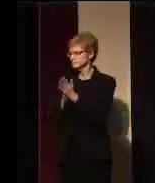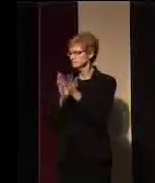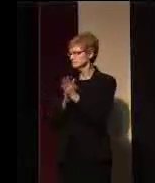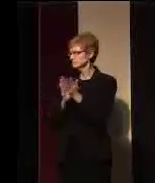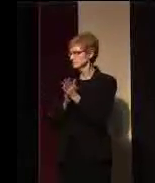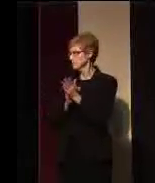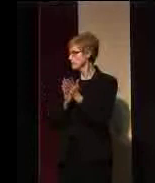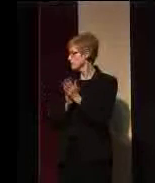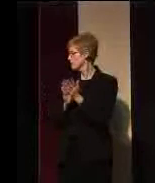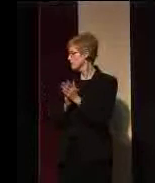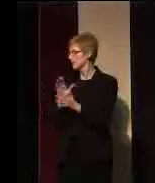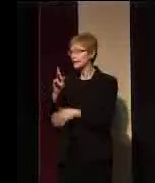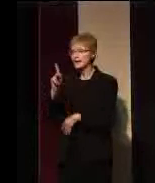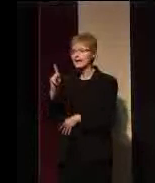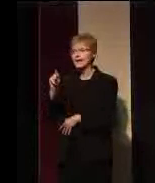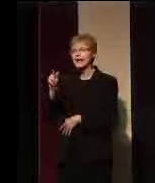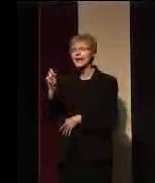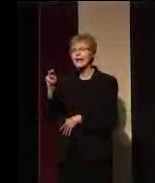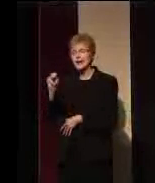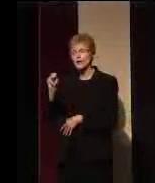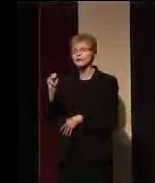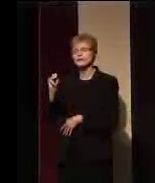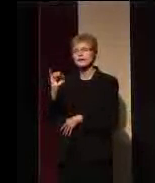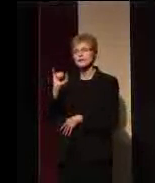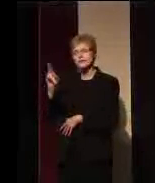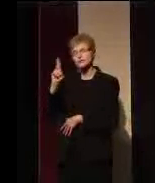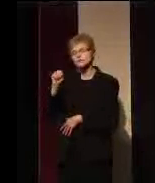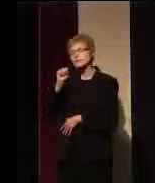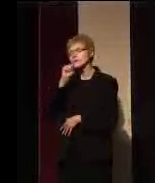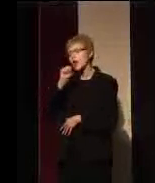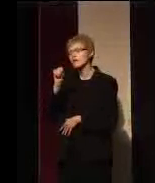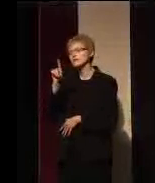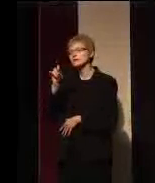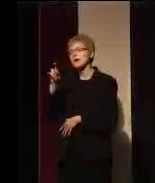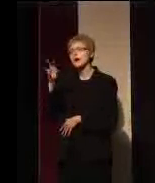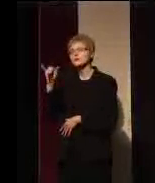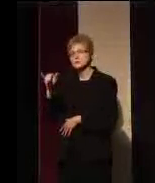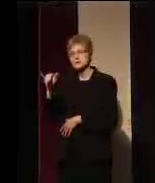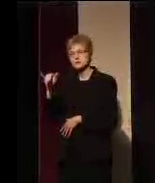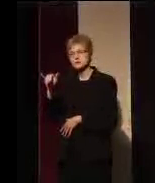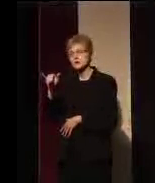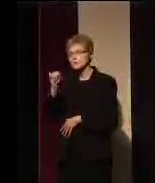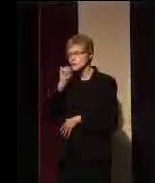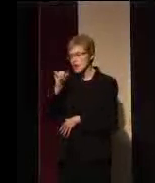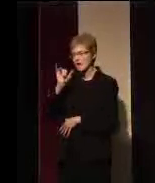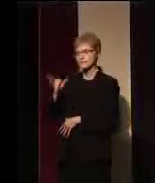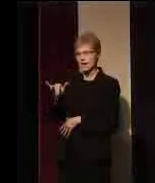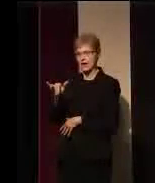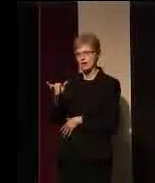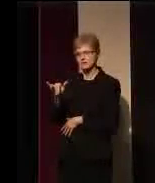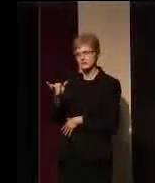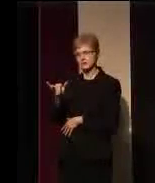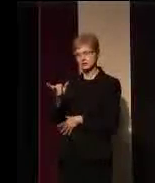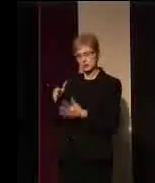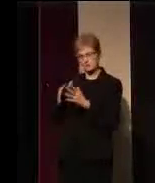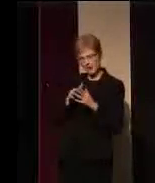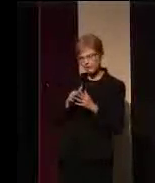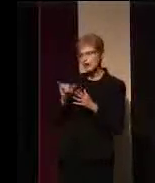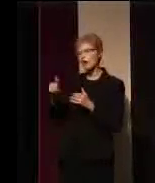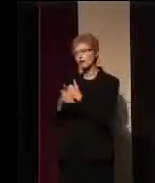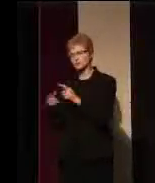Mm-hmm. I think we also have to remember that that's what we love about democracy. And that's what's supposed to set us apart from other places in the